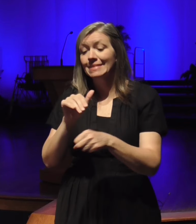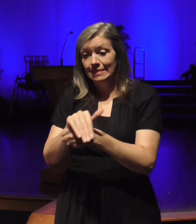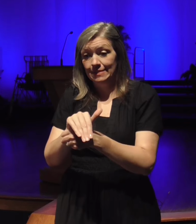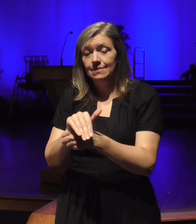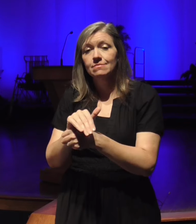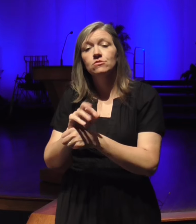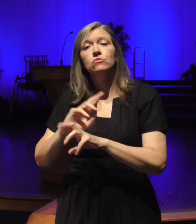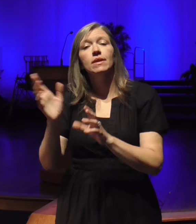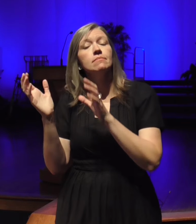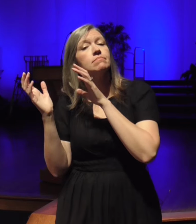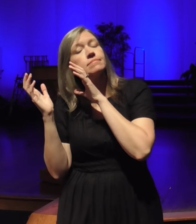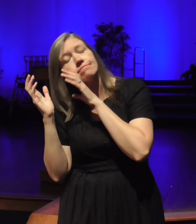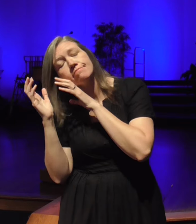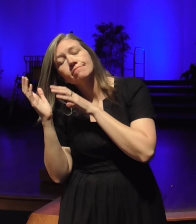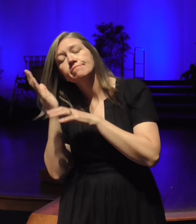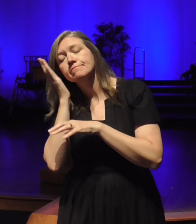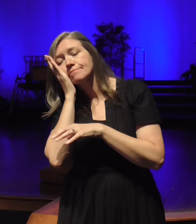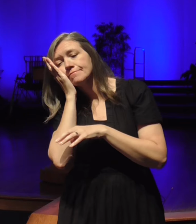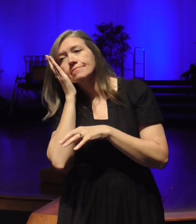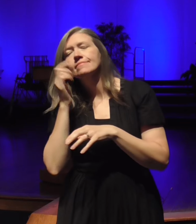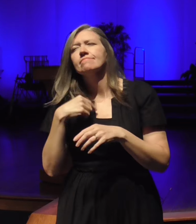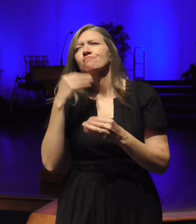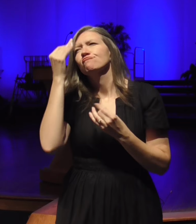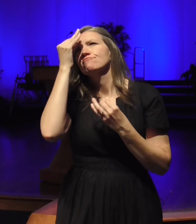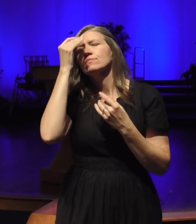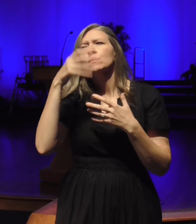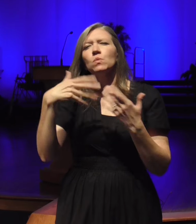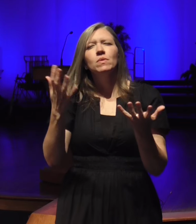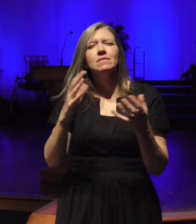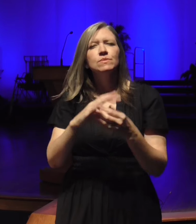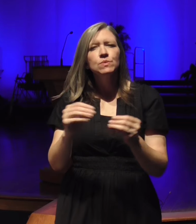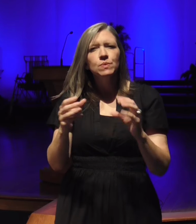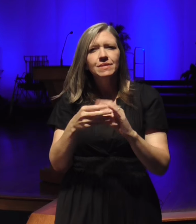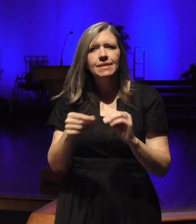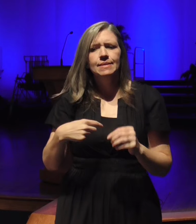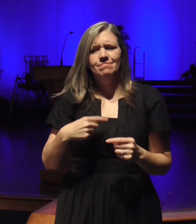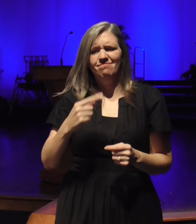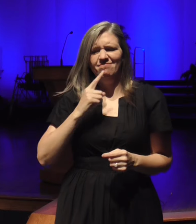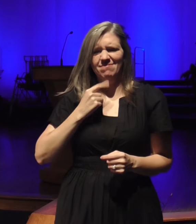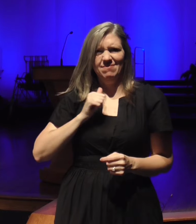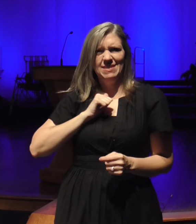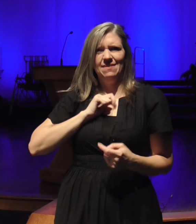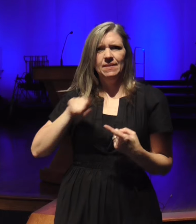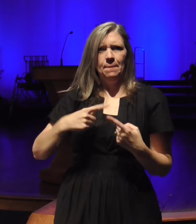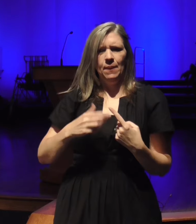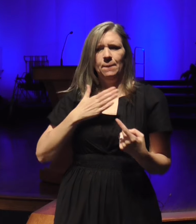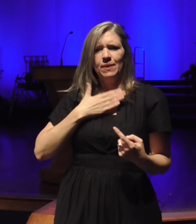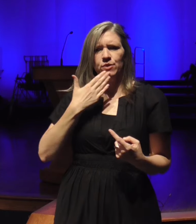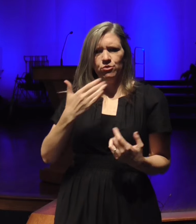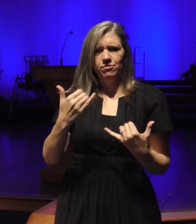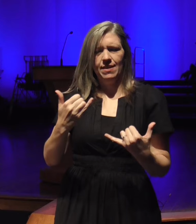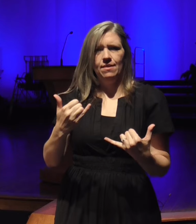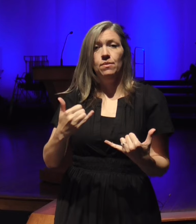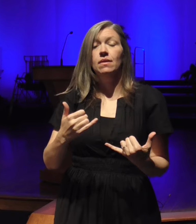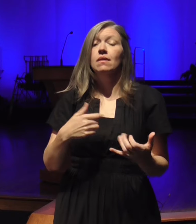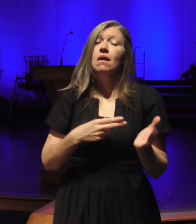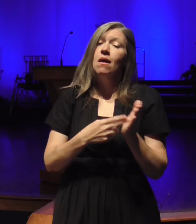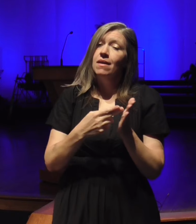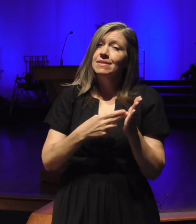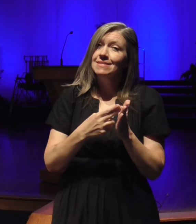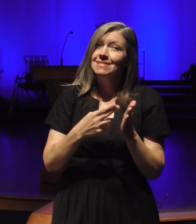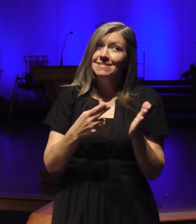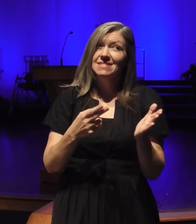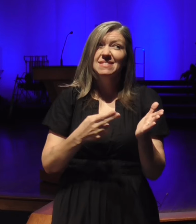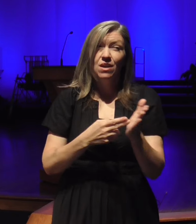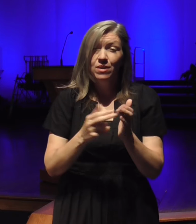my good right now? When I put my head on the pillow to go to bed at night, I'm going to ask myself, what is the story I am telling myself about